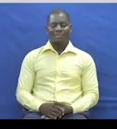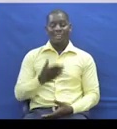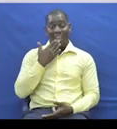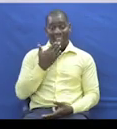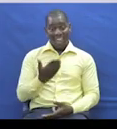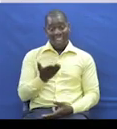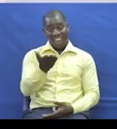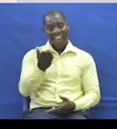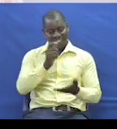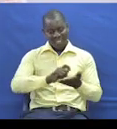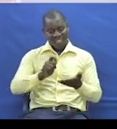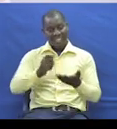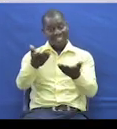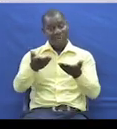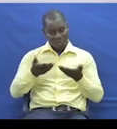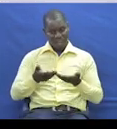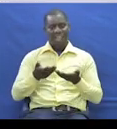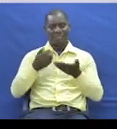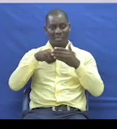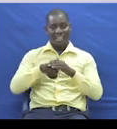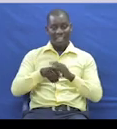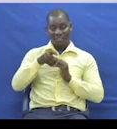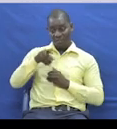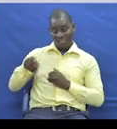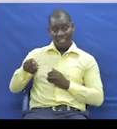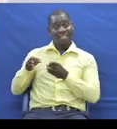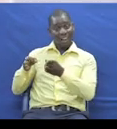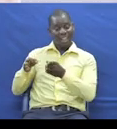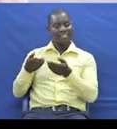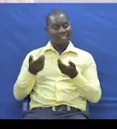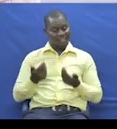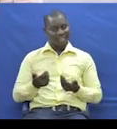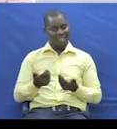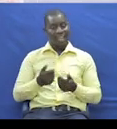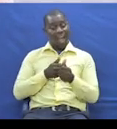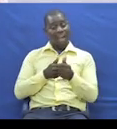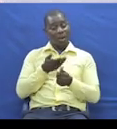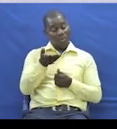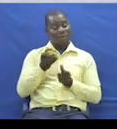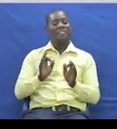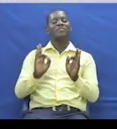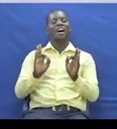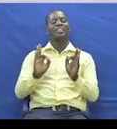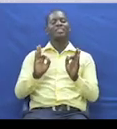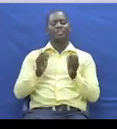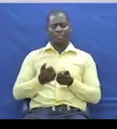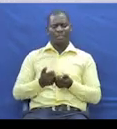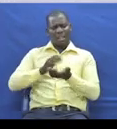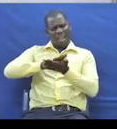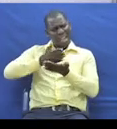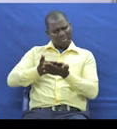Hello students, warmly welcome in the physics class. I hope that you are fine. I am teacher Jafari,